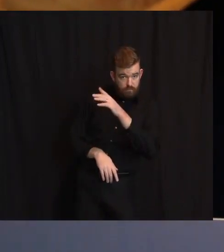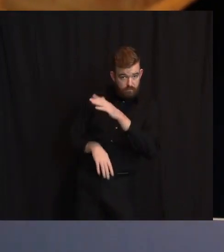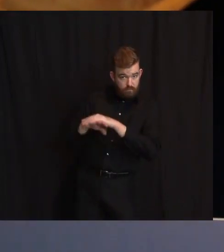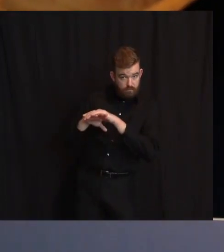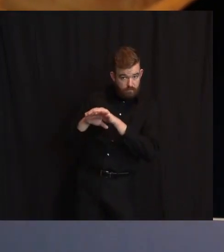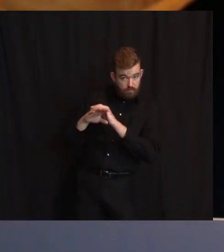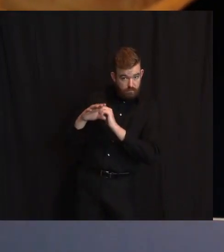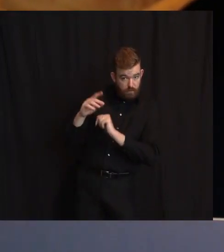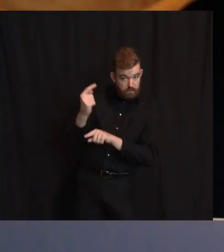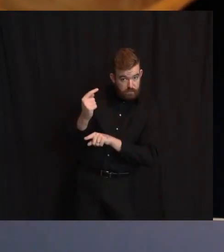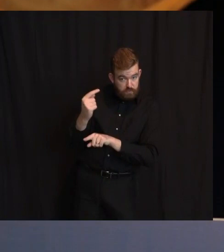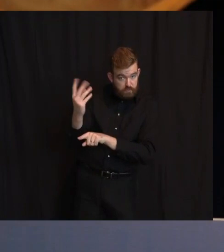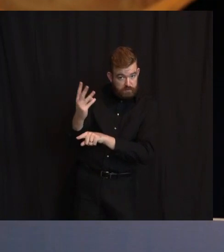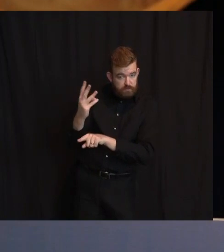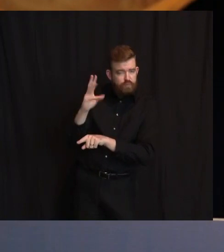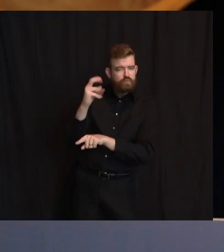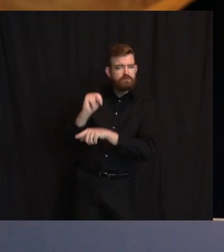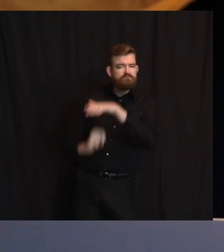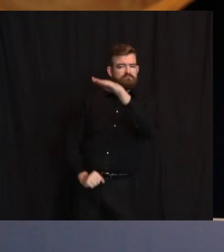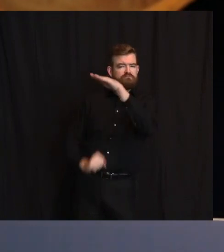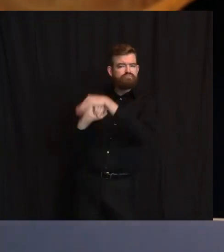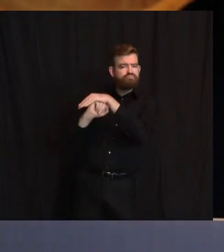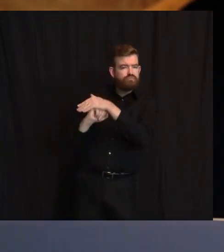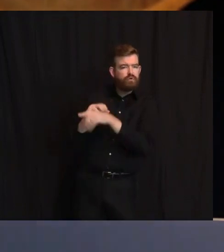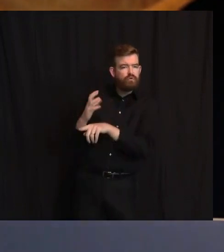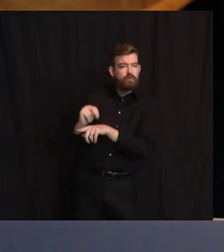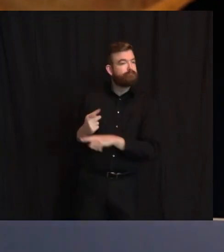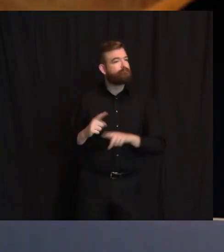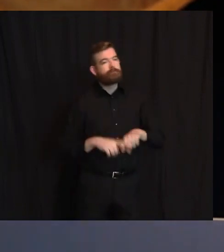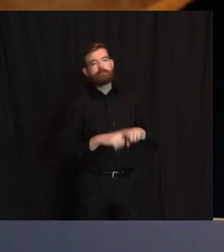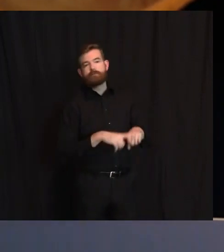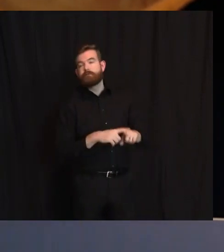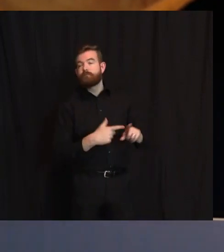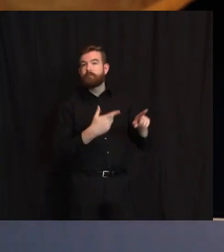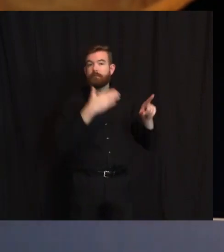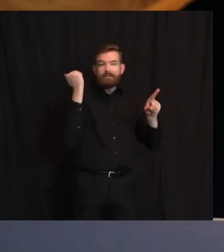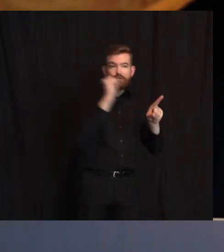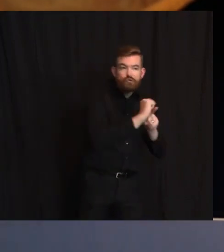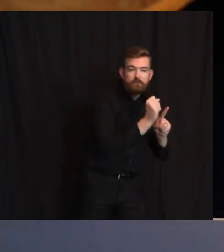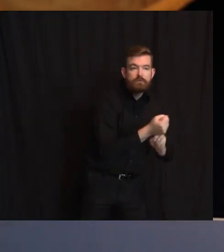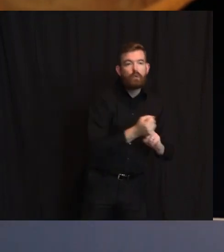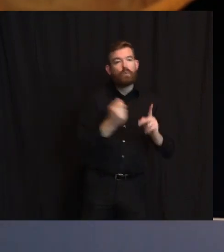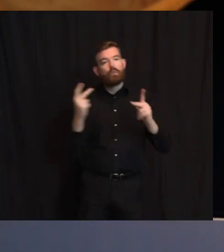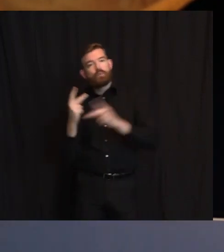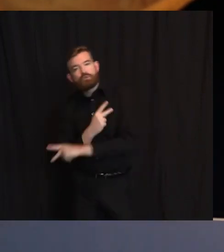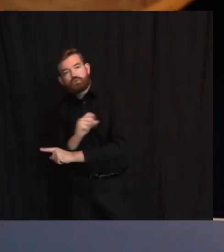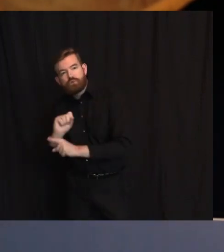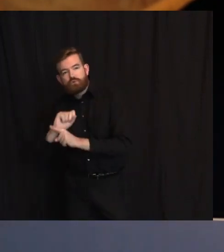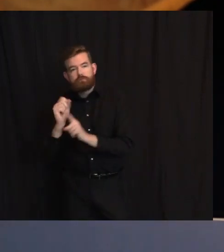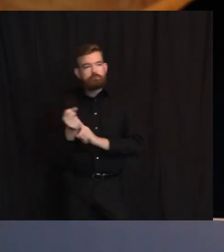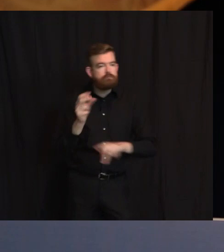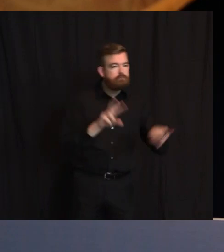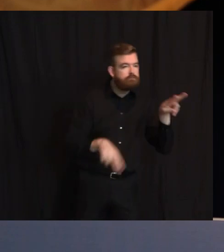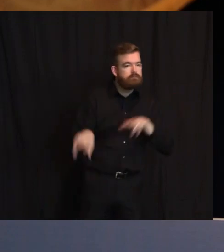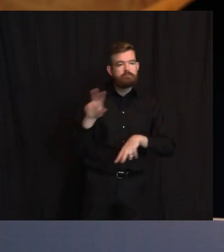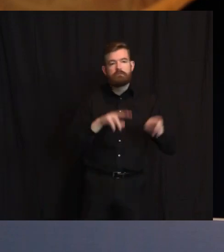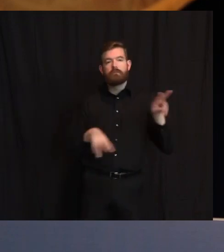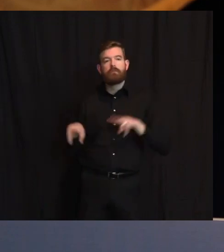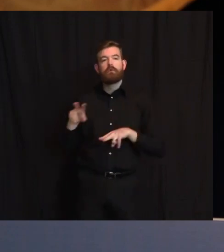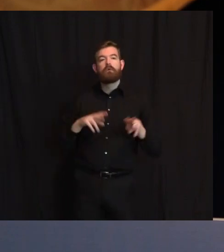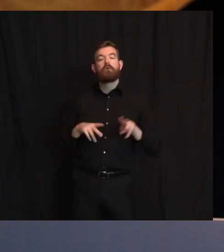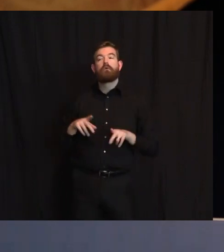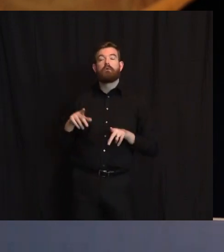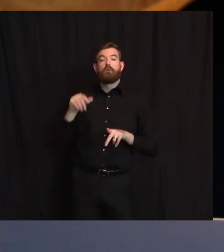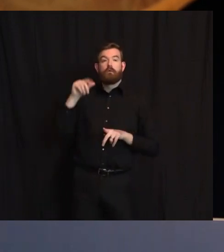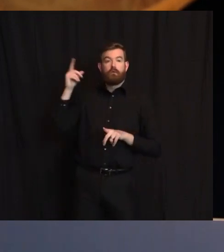depends on the model. And again, the inputs come in every day at the end of the day.